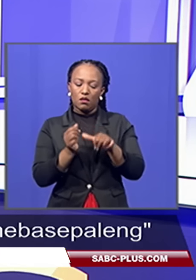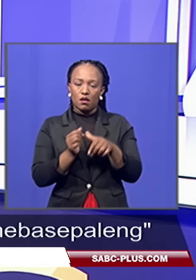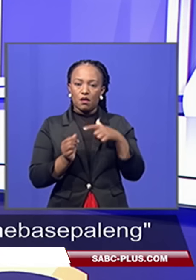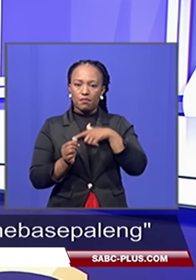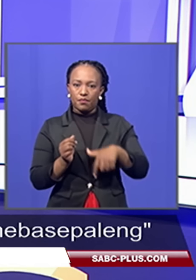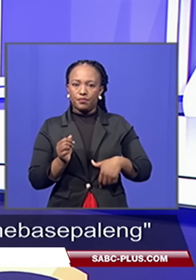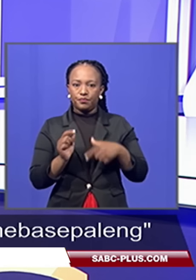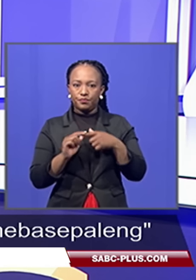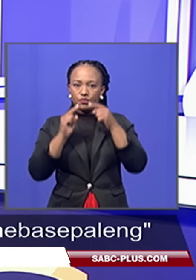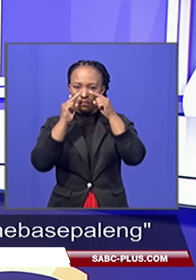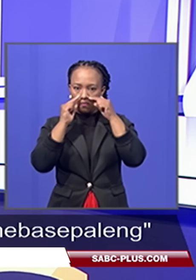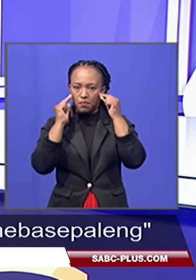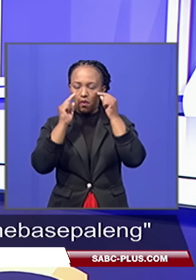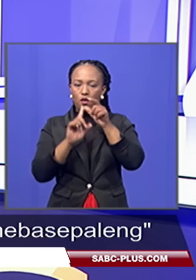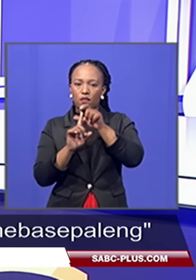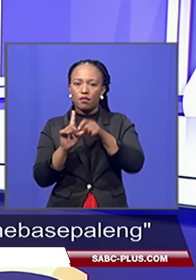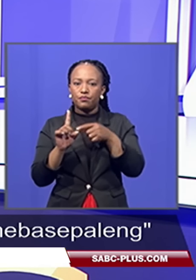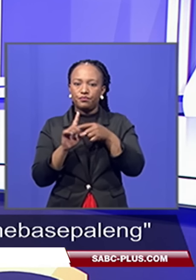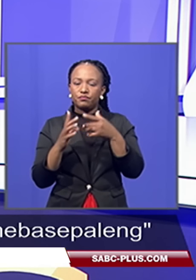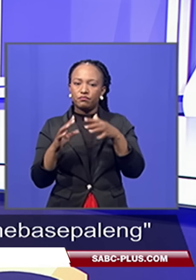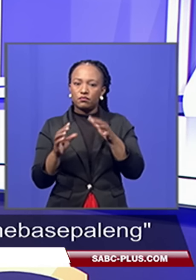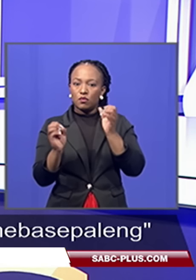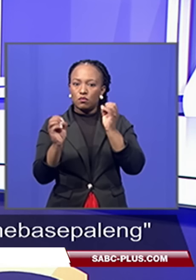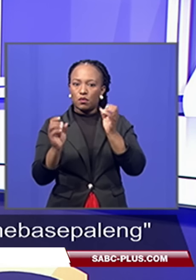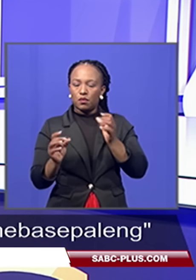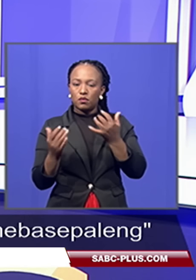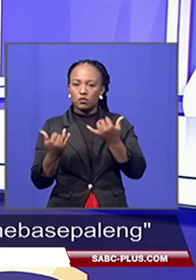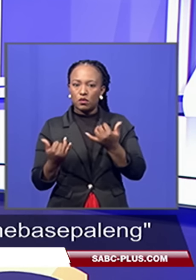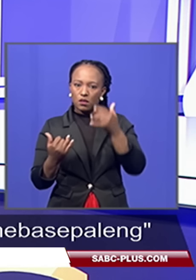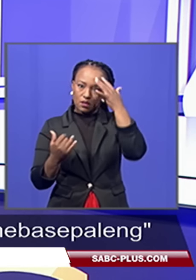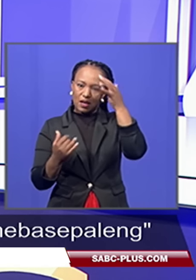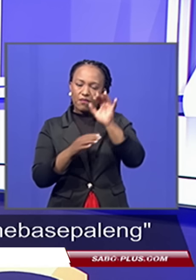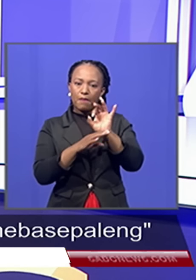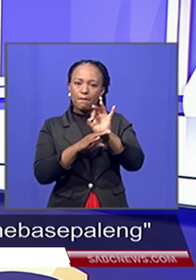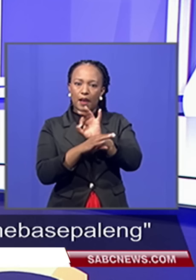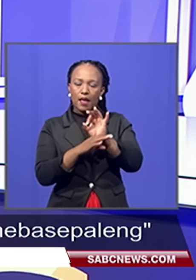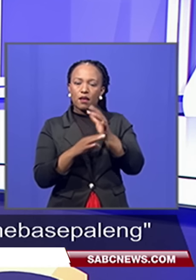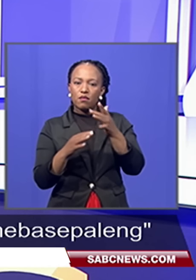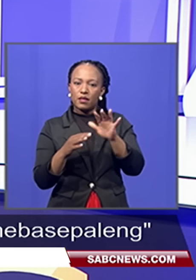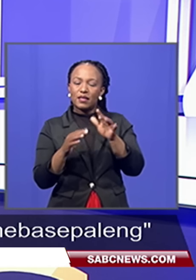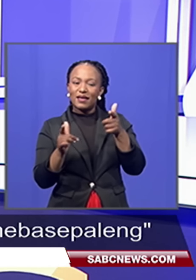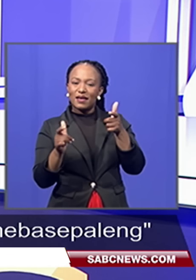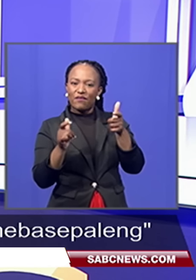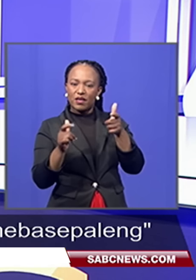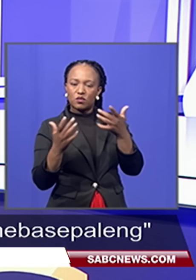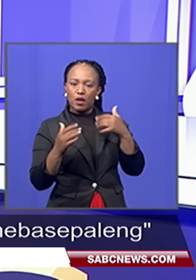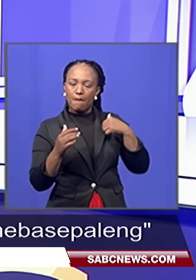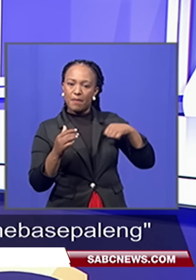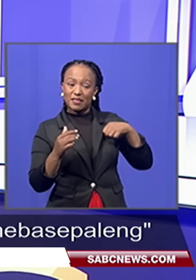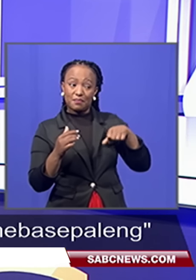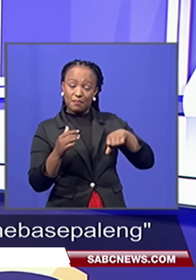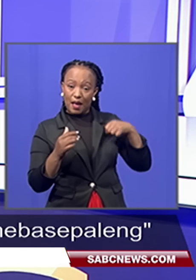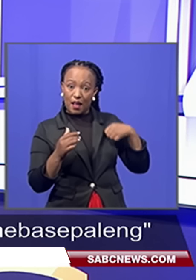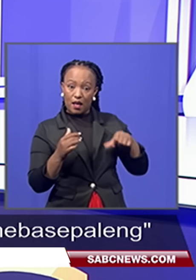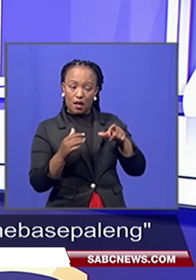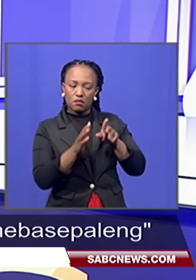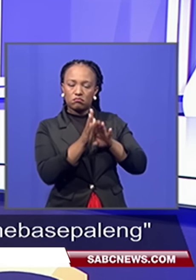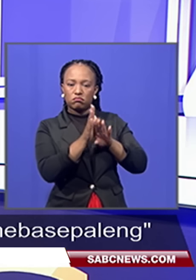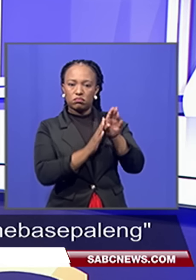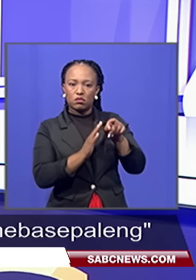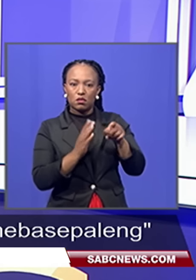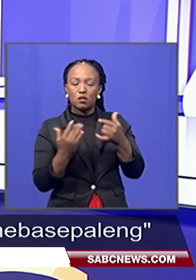Paul Mashatile o sekamišitše šedi go leano la bosetšhaba la mmušo mabapi le go kaonafatša taolo mebasepaleng. Mashatile yo a bego a